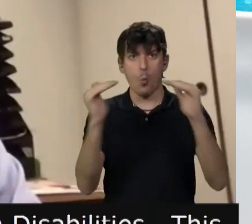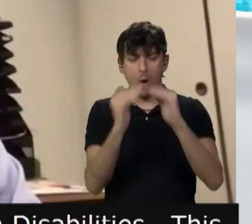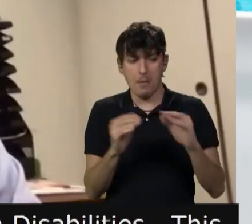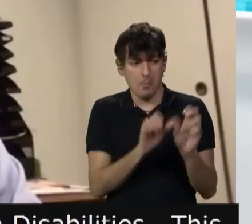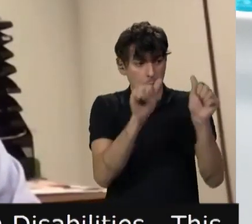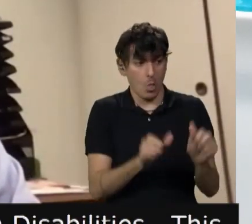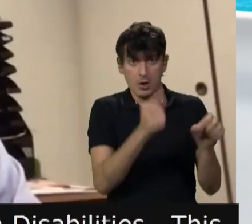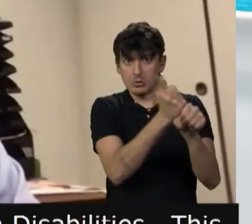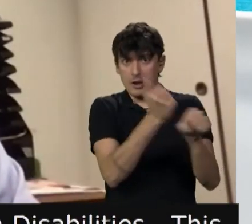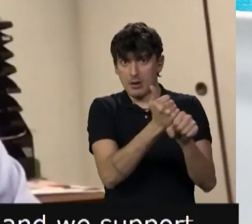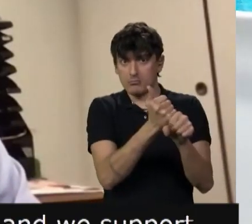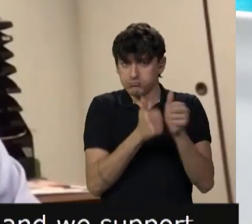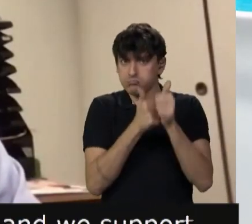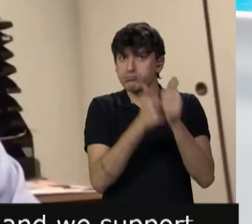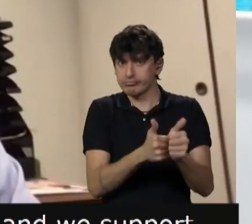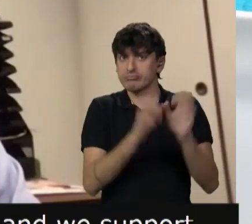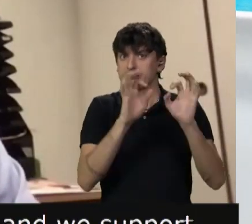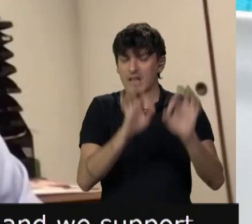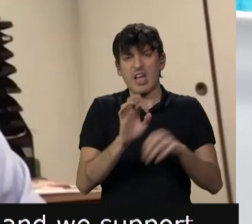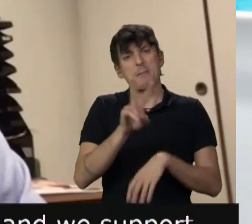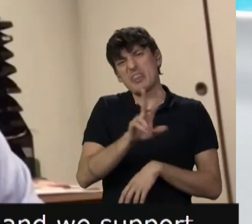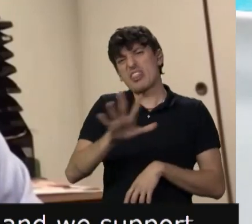on a level playing field.